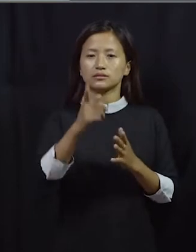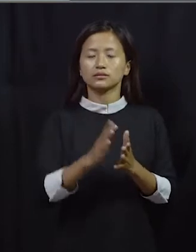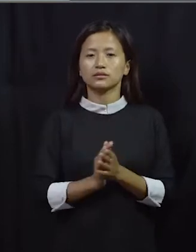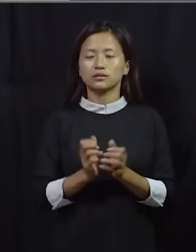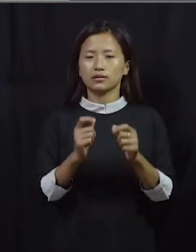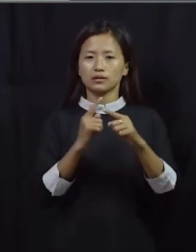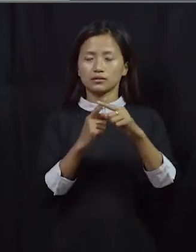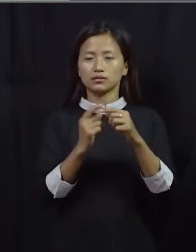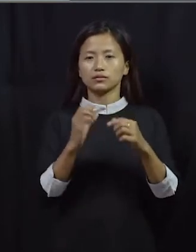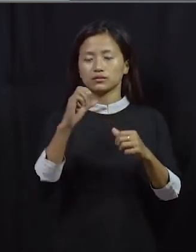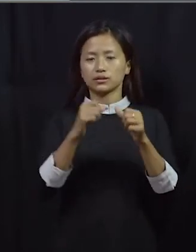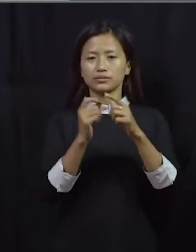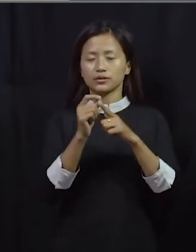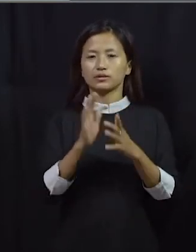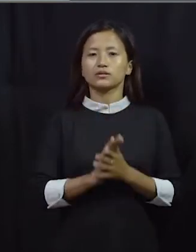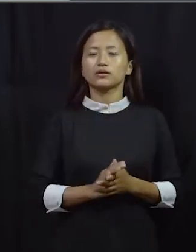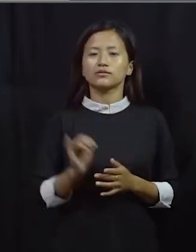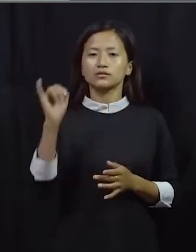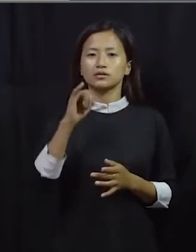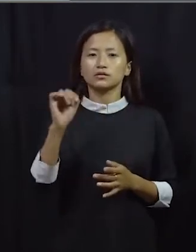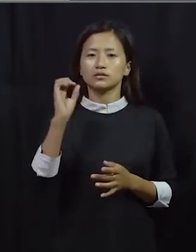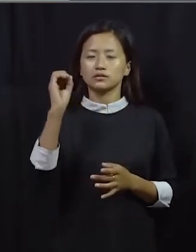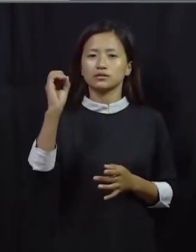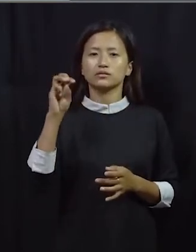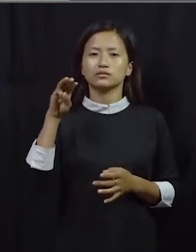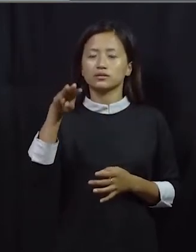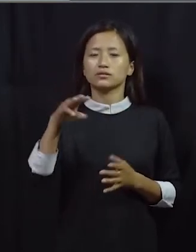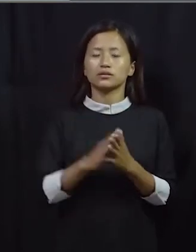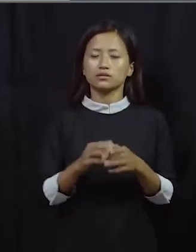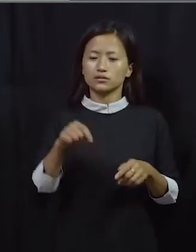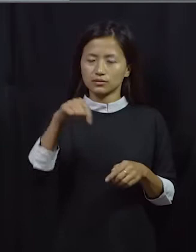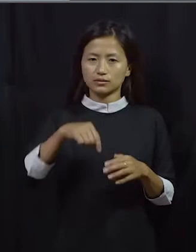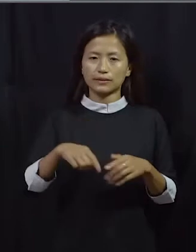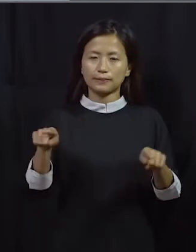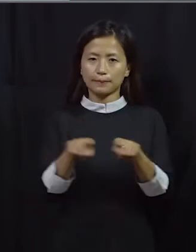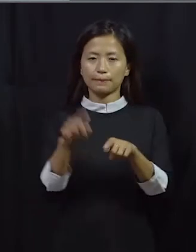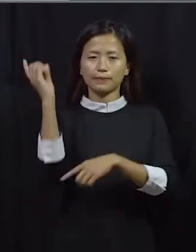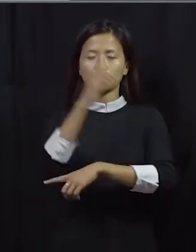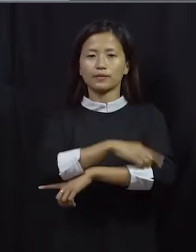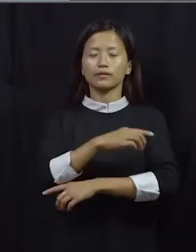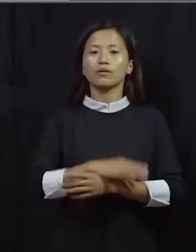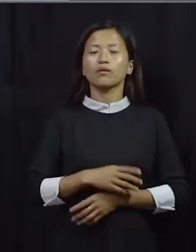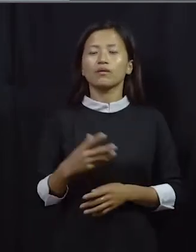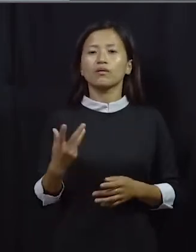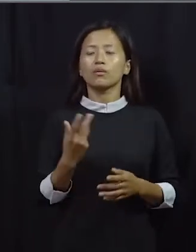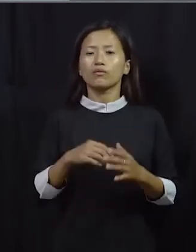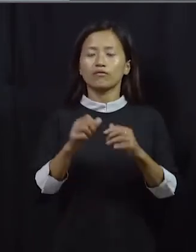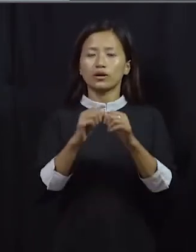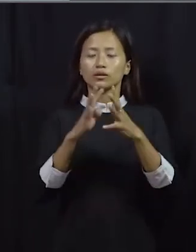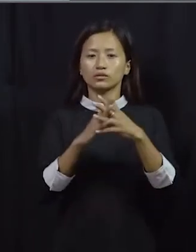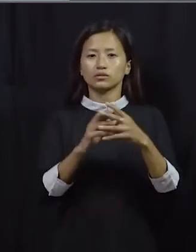additional capital of 60,000, and on the same day, Y also